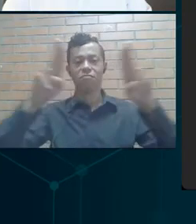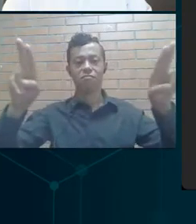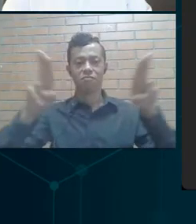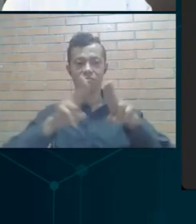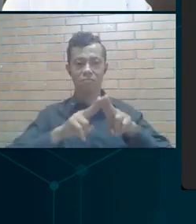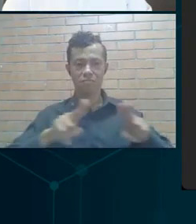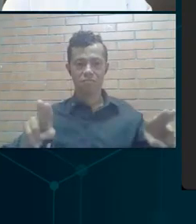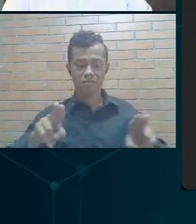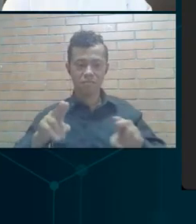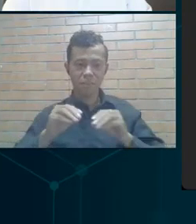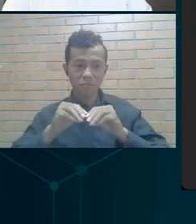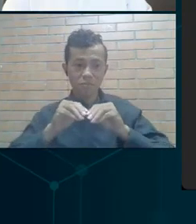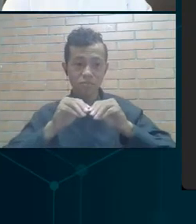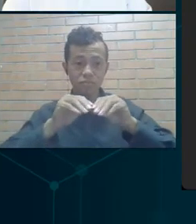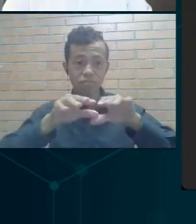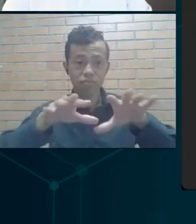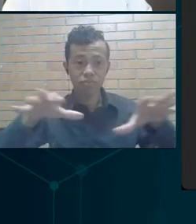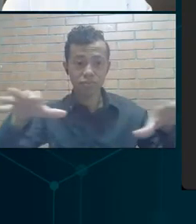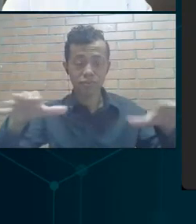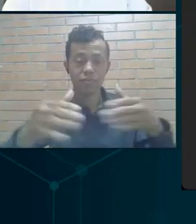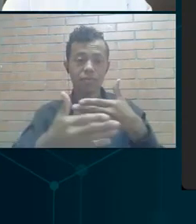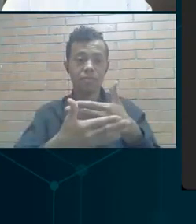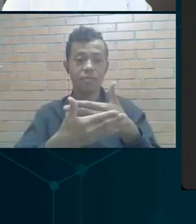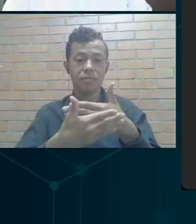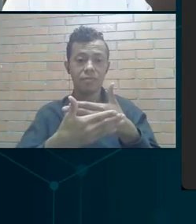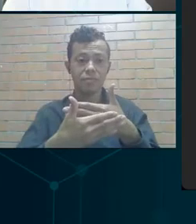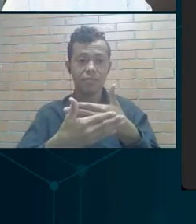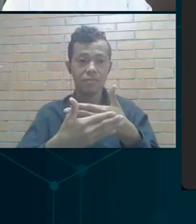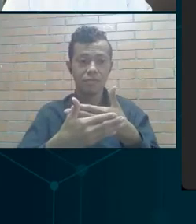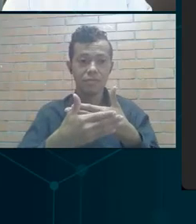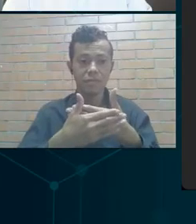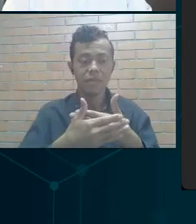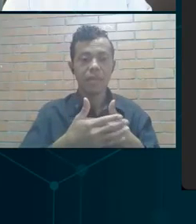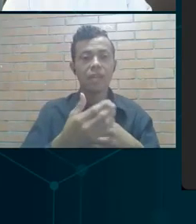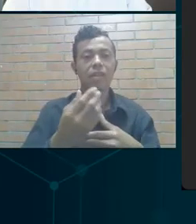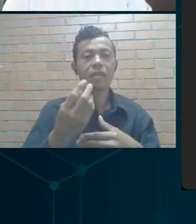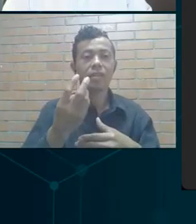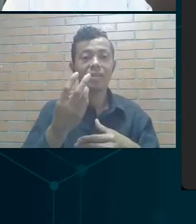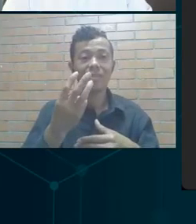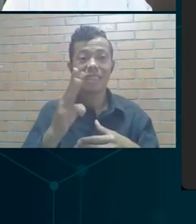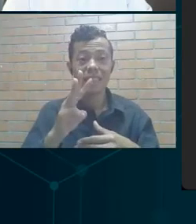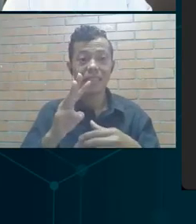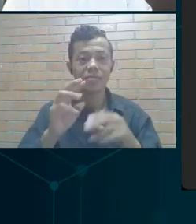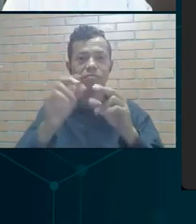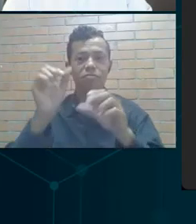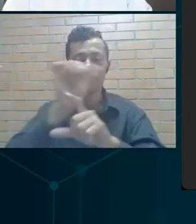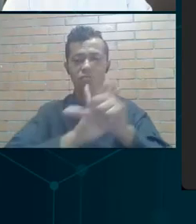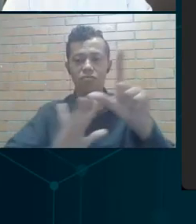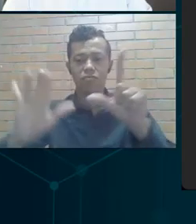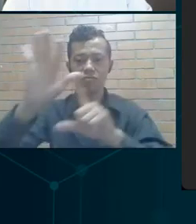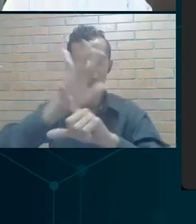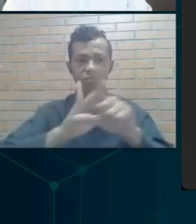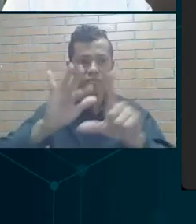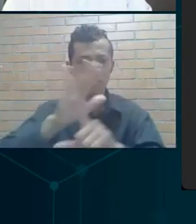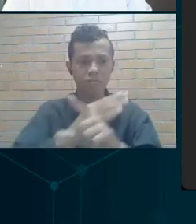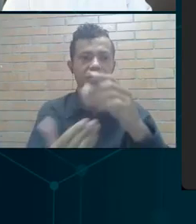3 video streams, plus picking up the slides. So it's bringing